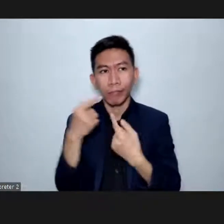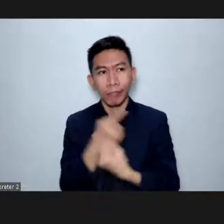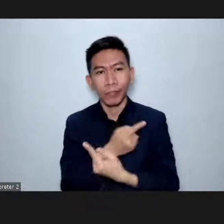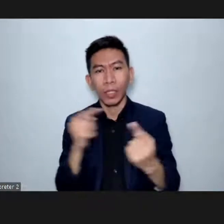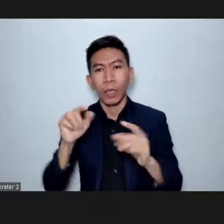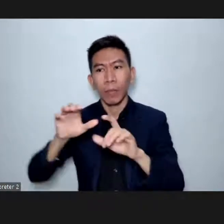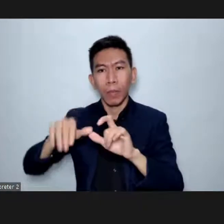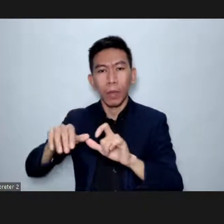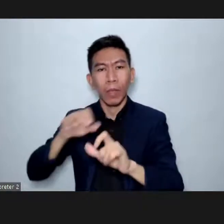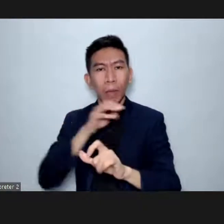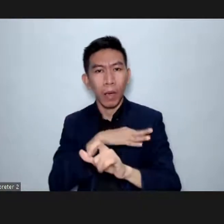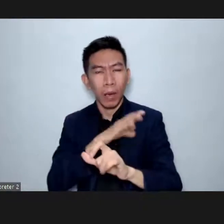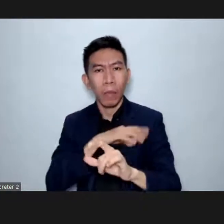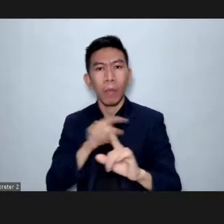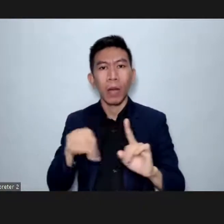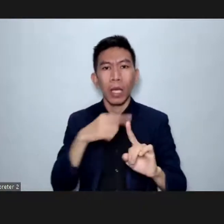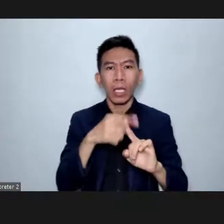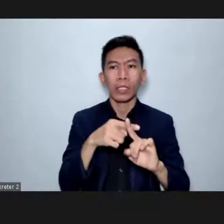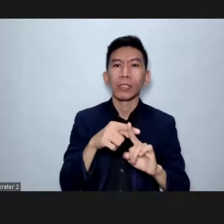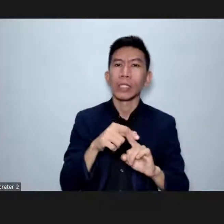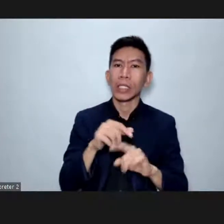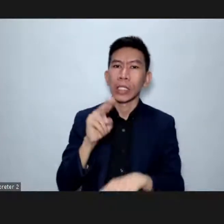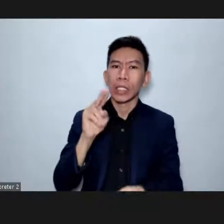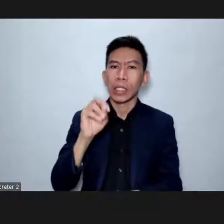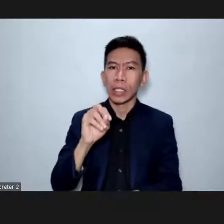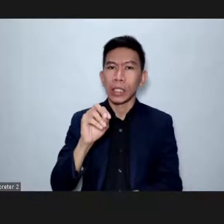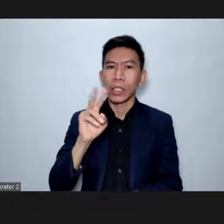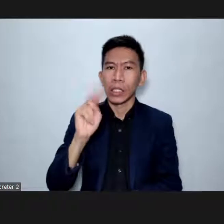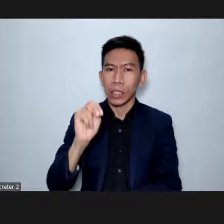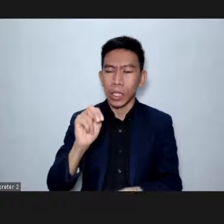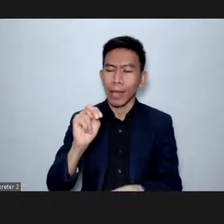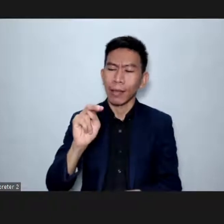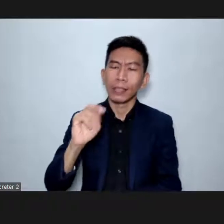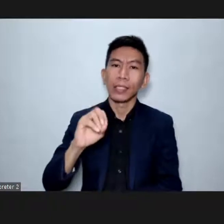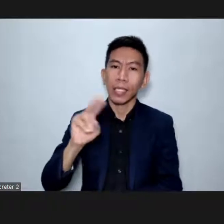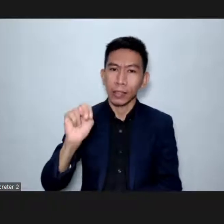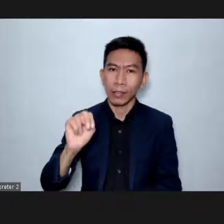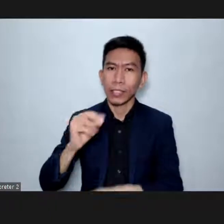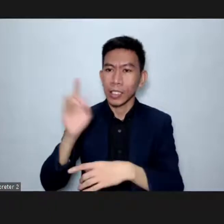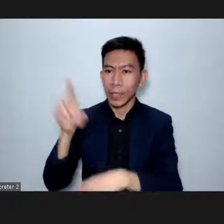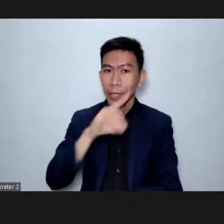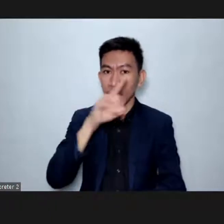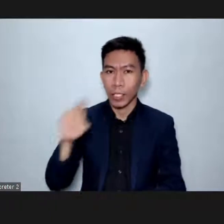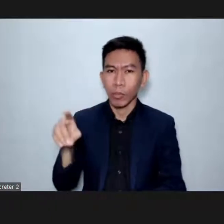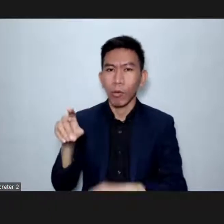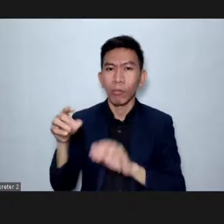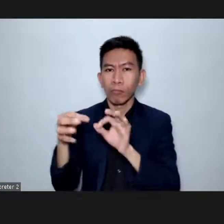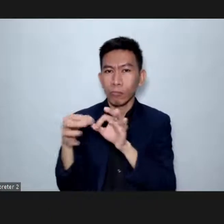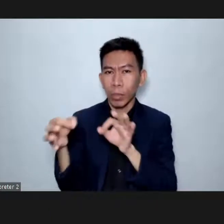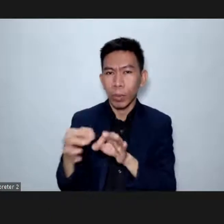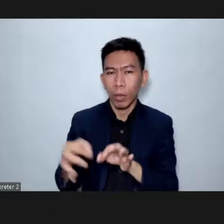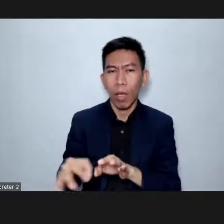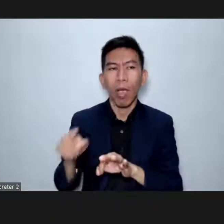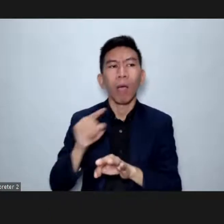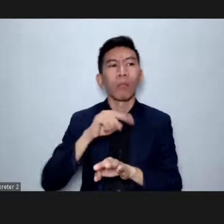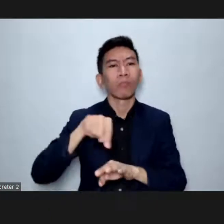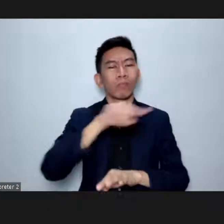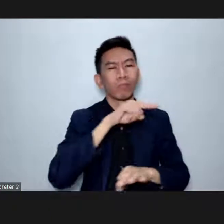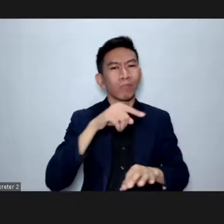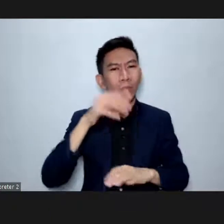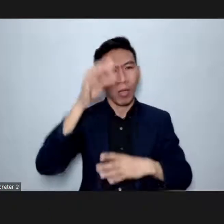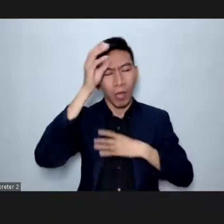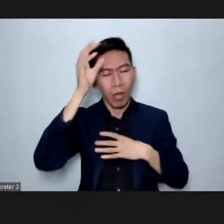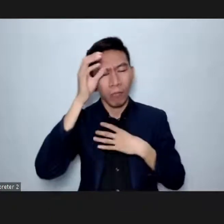the non-discrimination clause is such a welcome news. A lot of our cancer survivors have been waiting since the signing